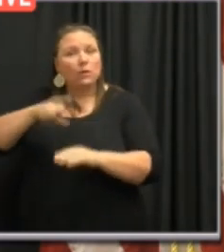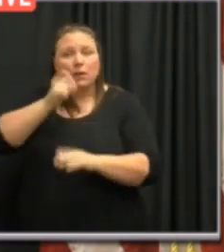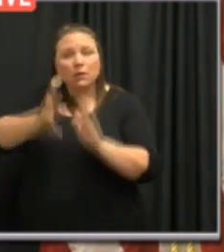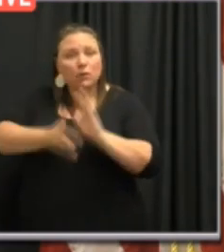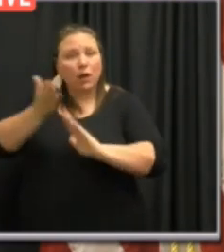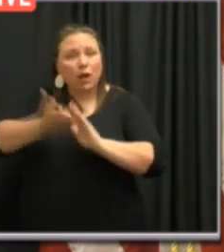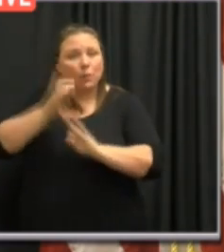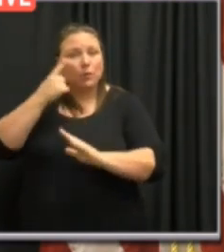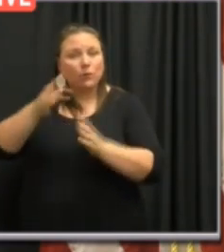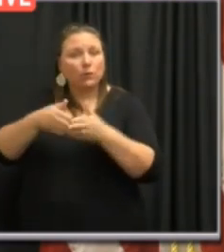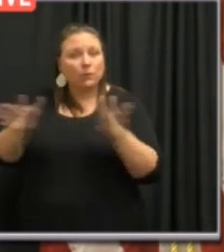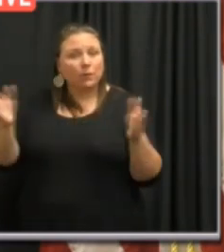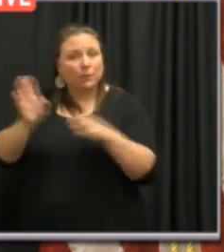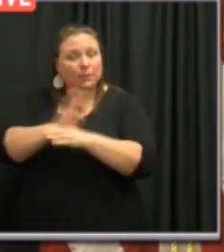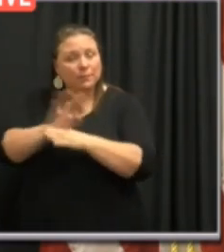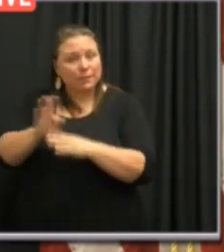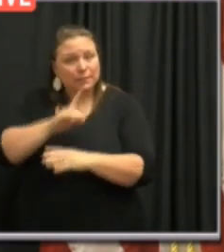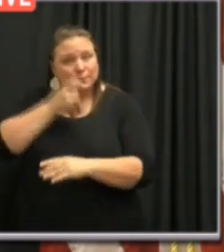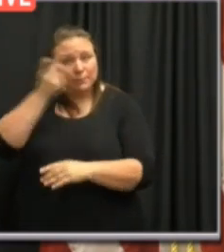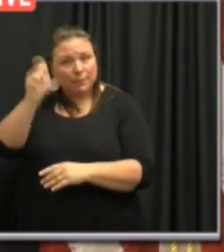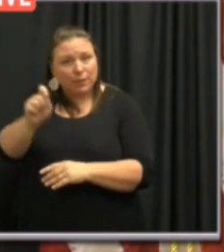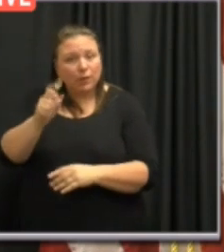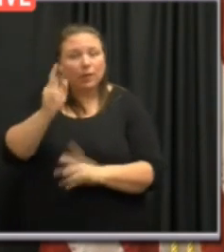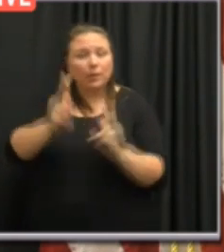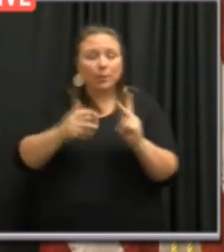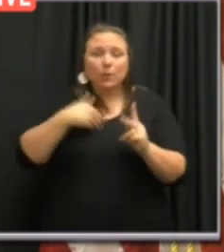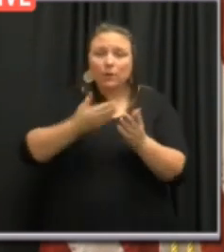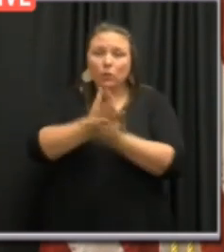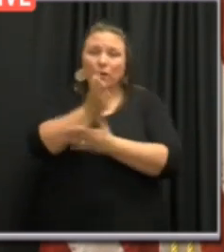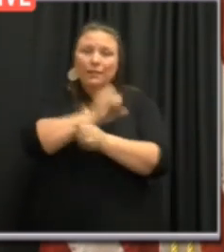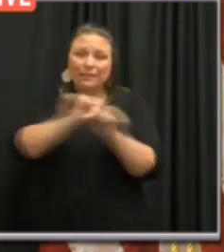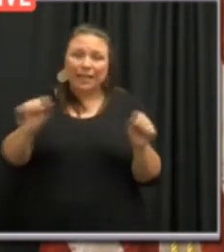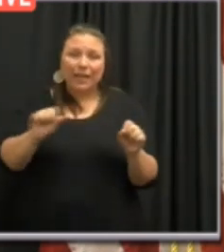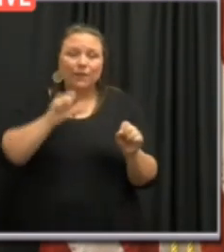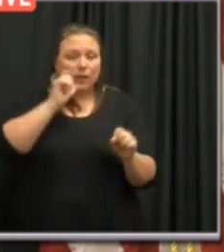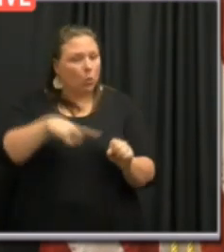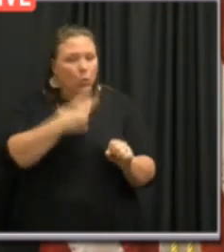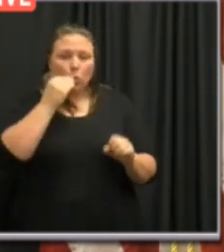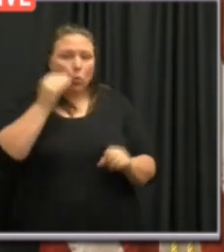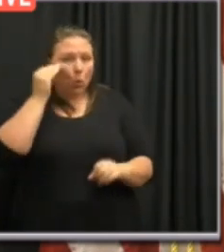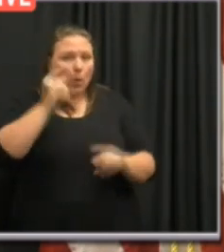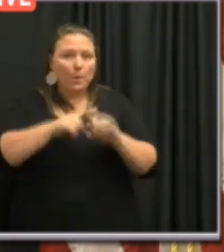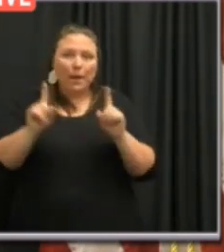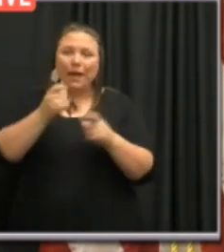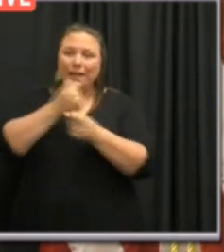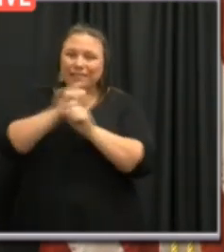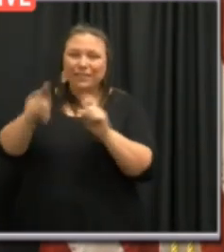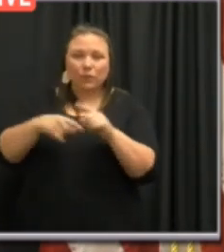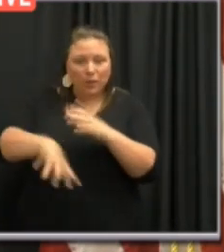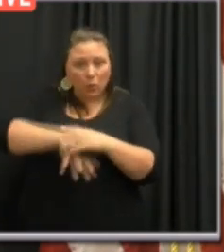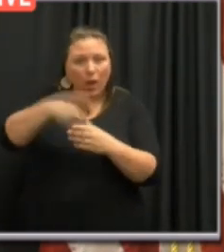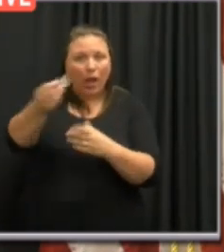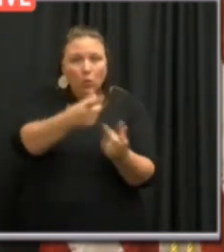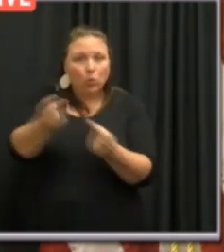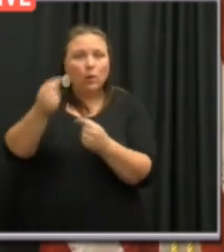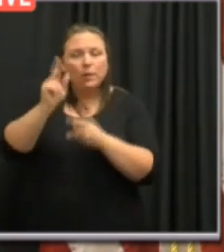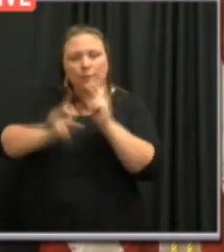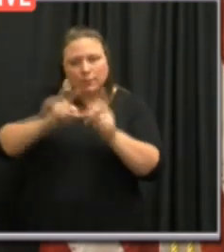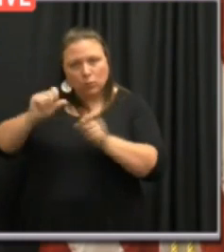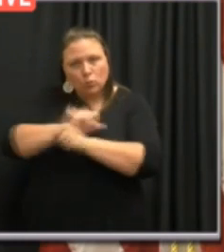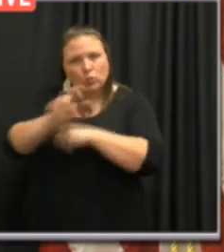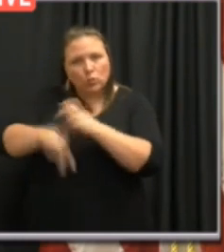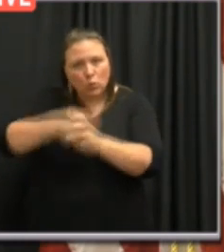public business. People have the right to be safe, and not just safe at home. They need to be safe when they go outside. People have worked